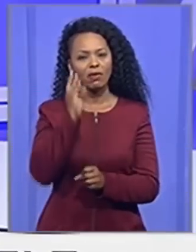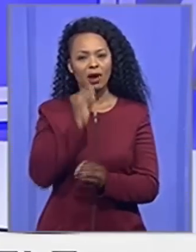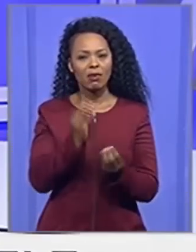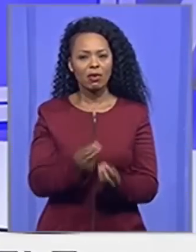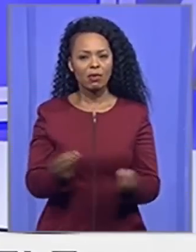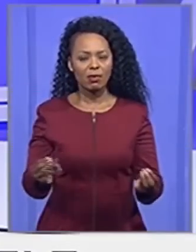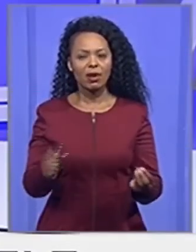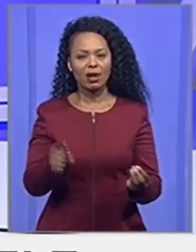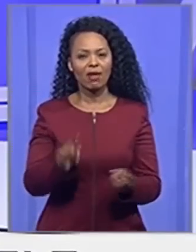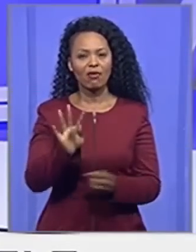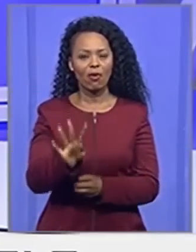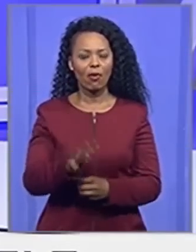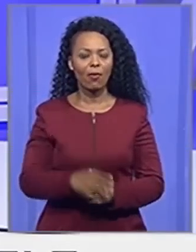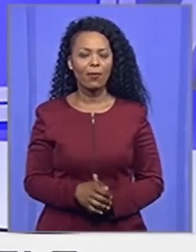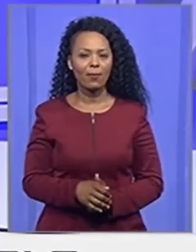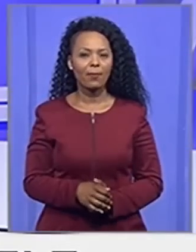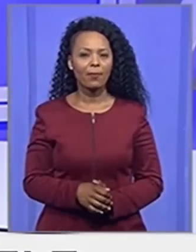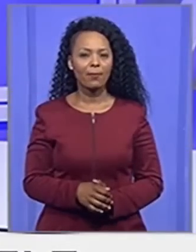tše 4.